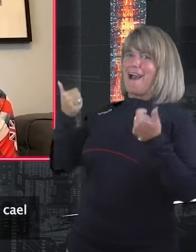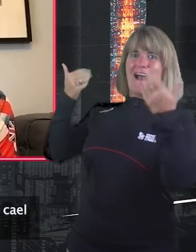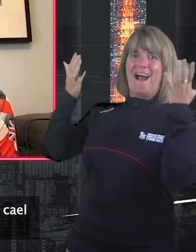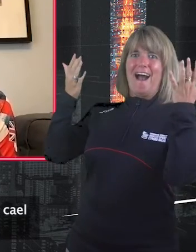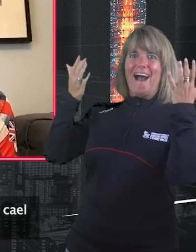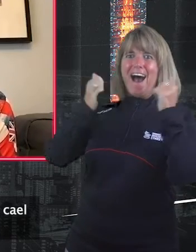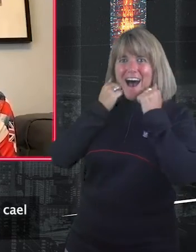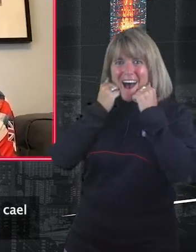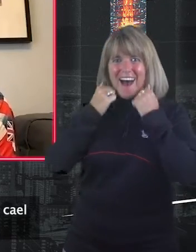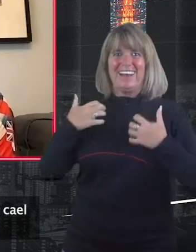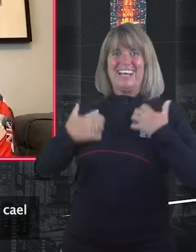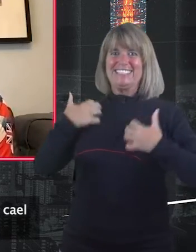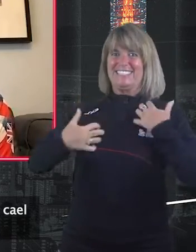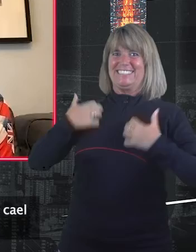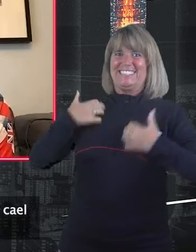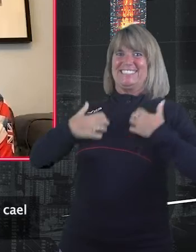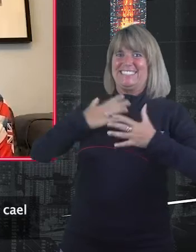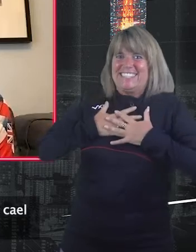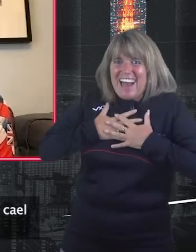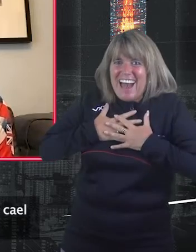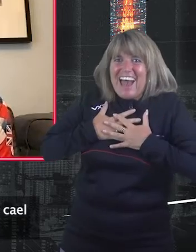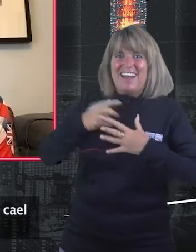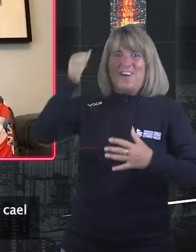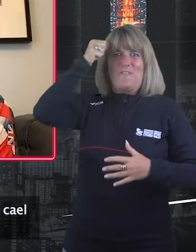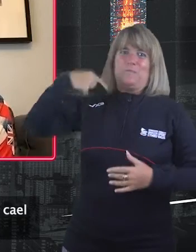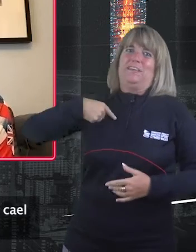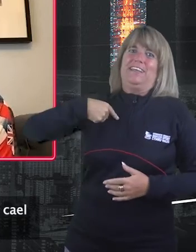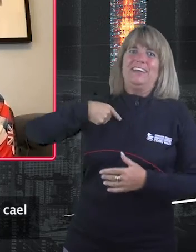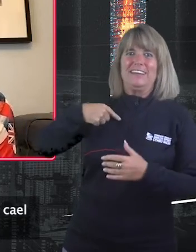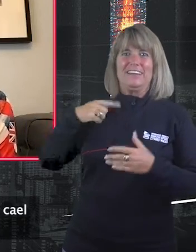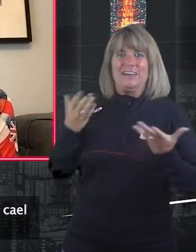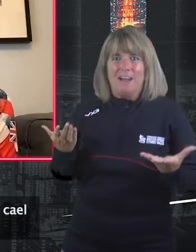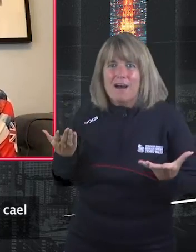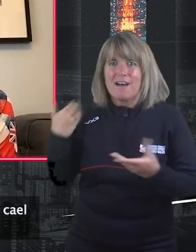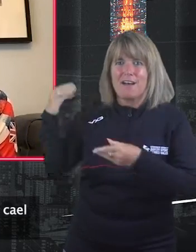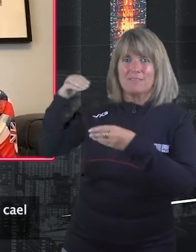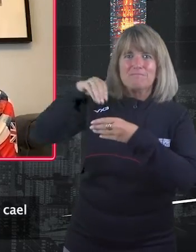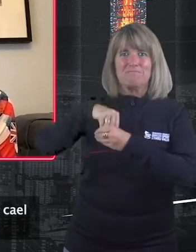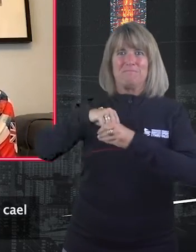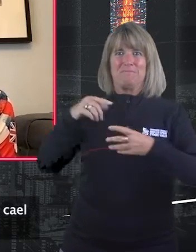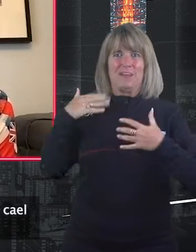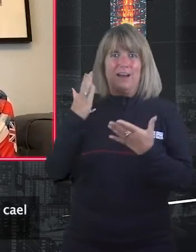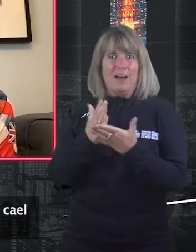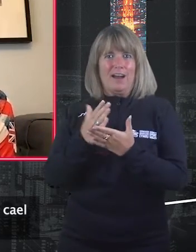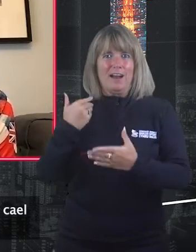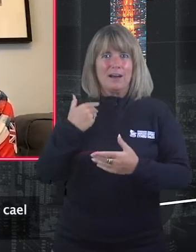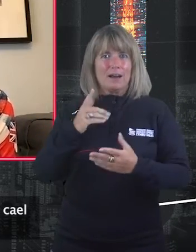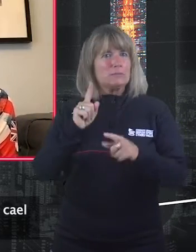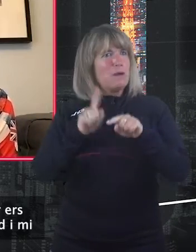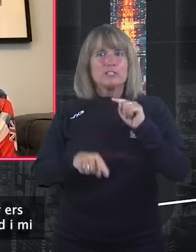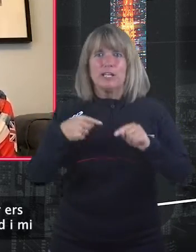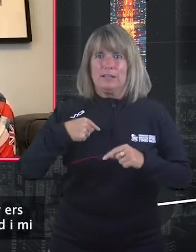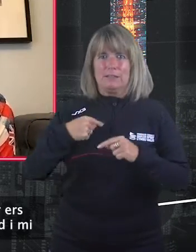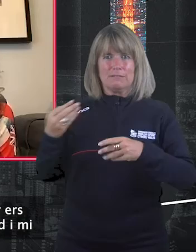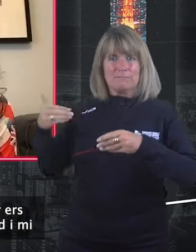18 months. So to obviously kind of get the news that you're going to get to go after all is obviously really, really exciting. And